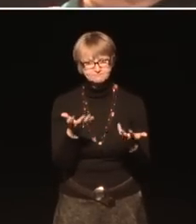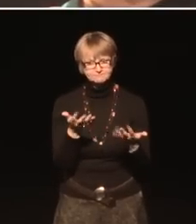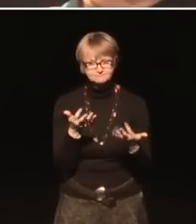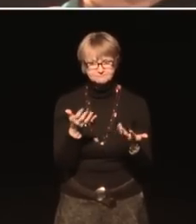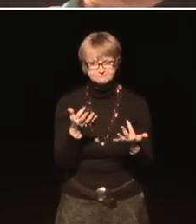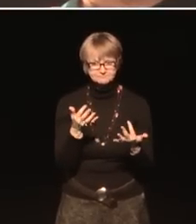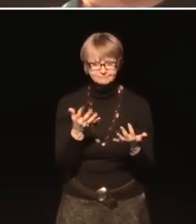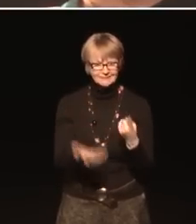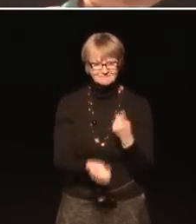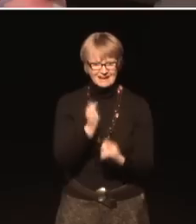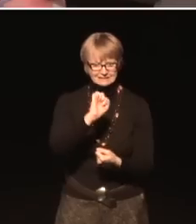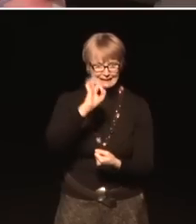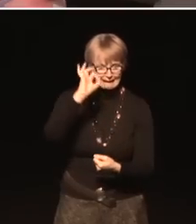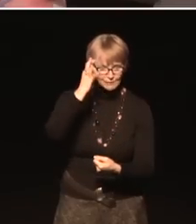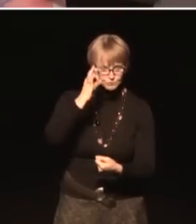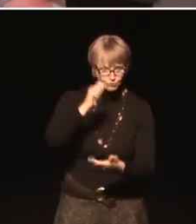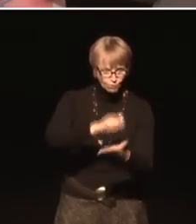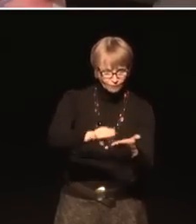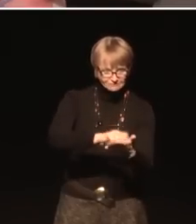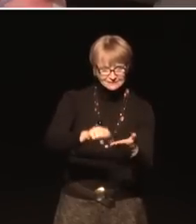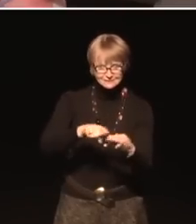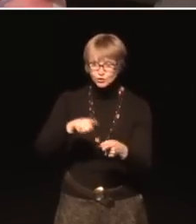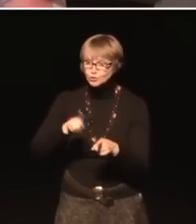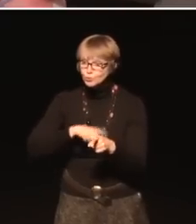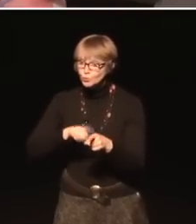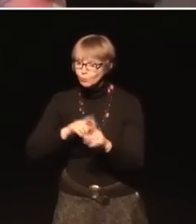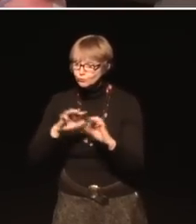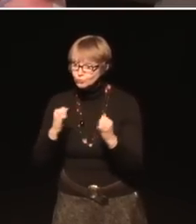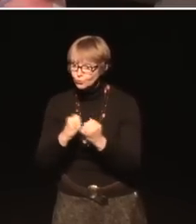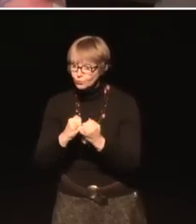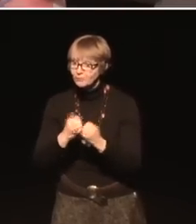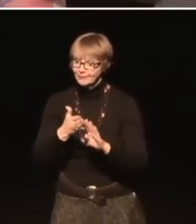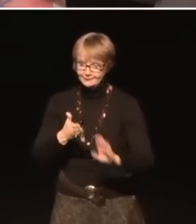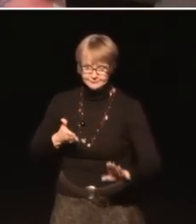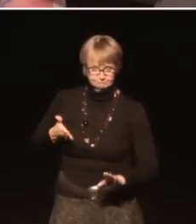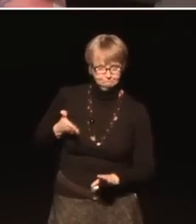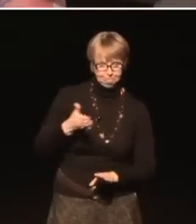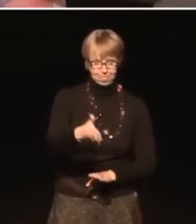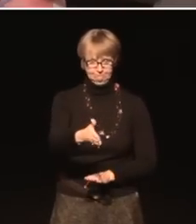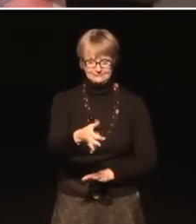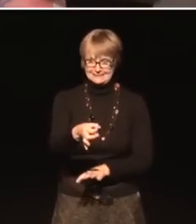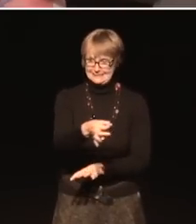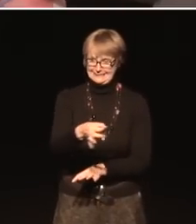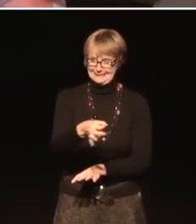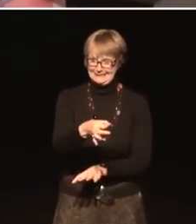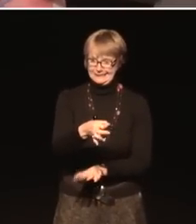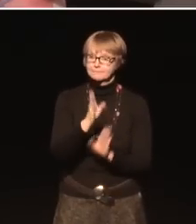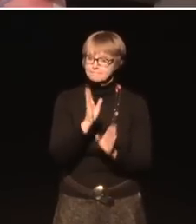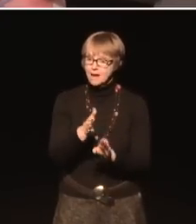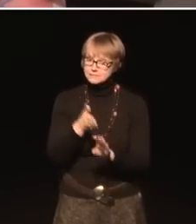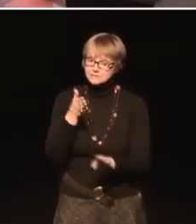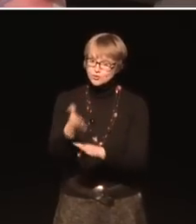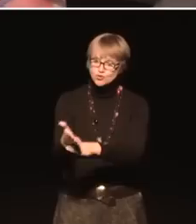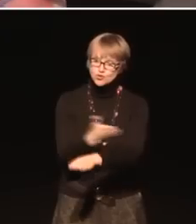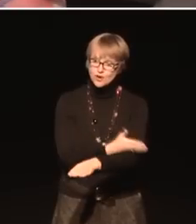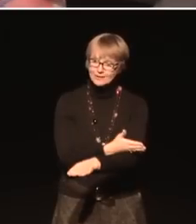council offices, youth groups, etc., etc. So you do that research and then you go to the city. What's really significant is that you have to go to the city early. You